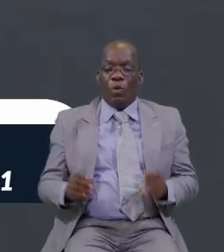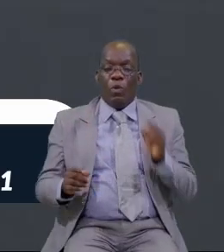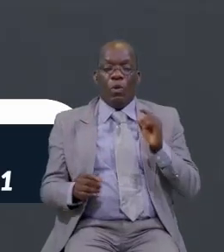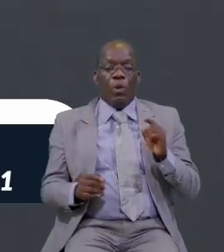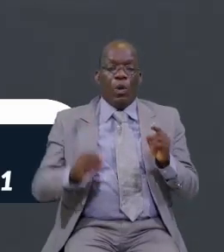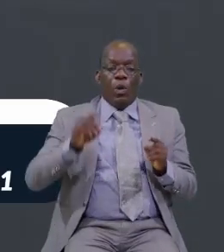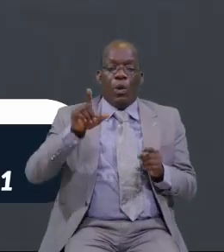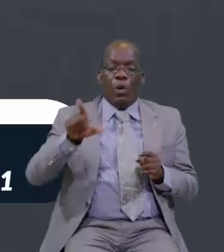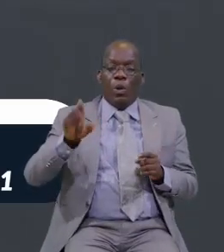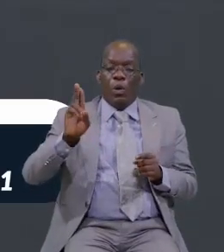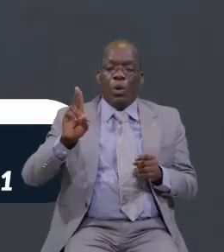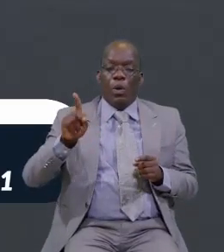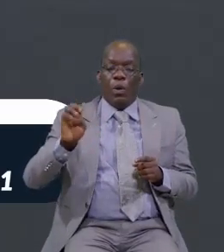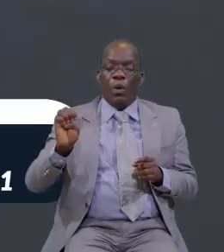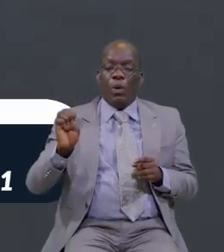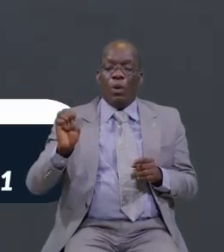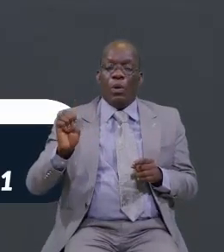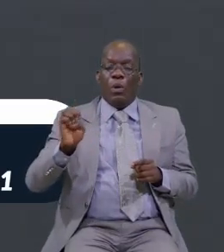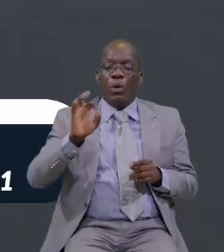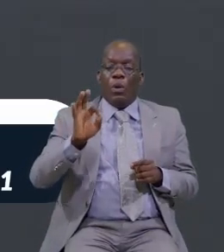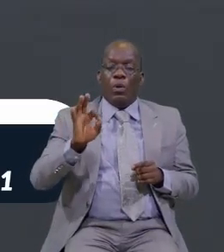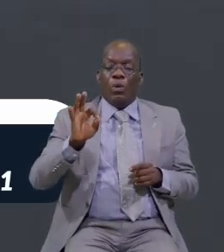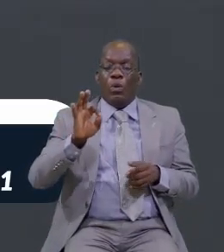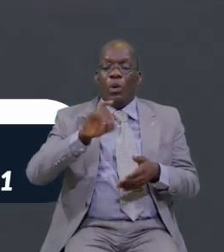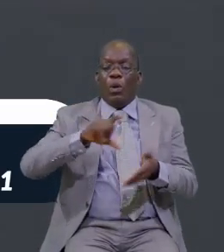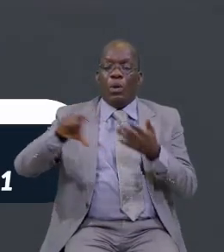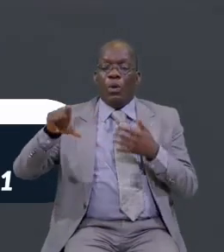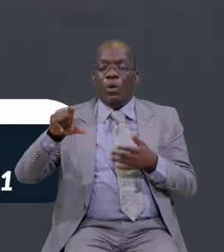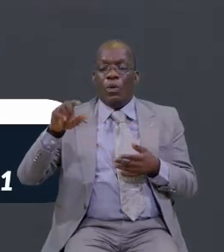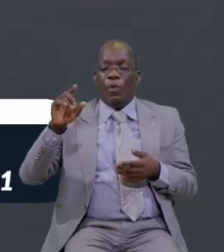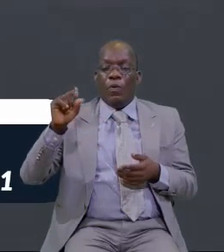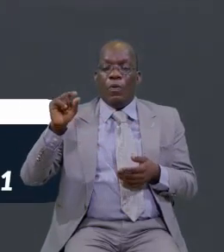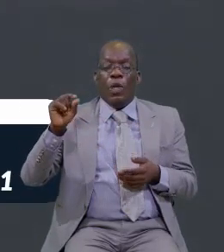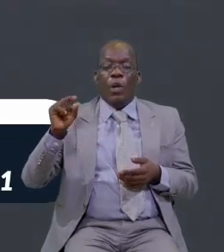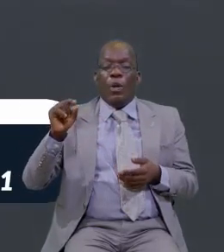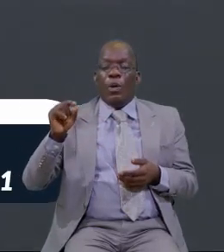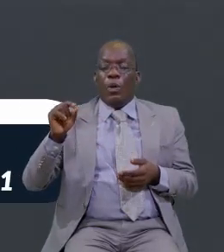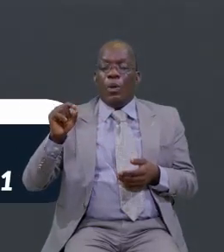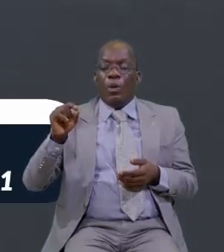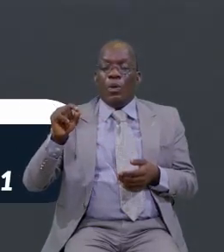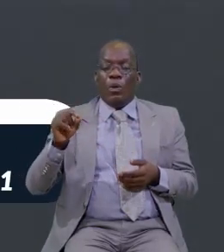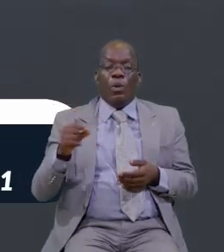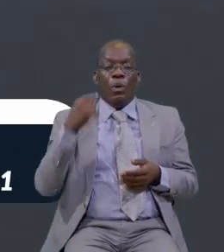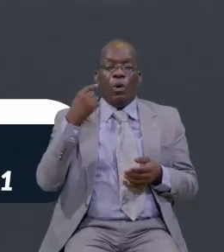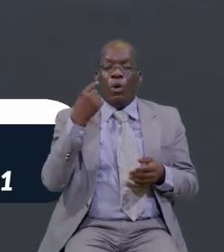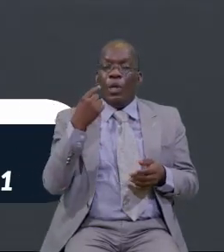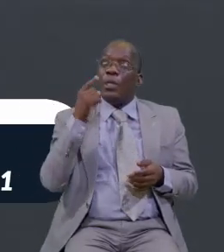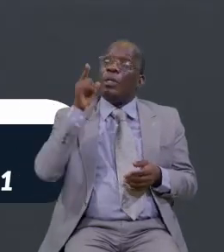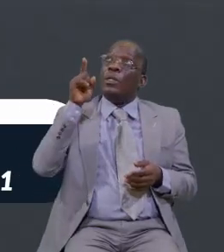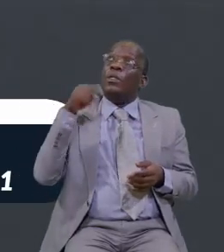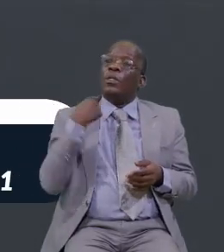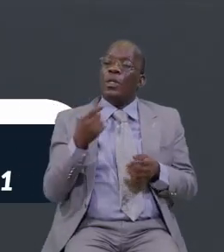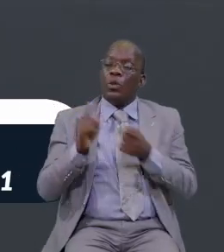verse 20, he said unto them, "But whom say ye that I am?"